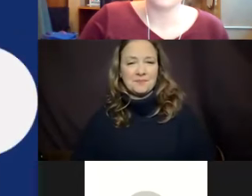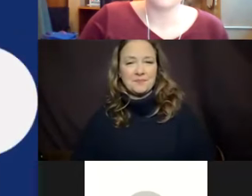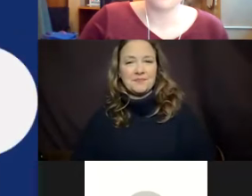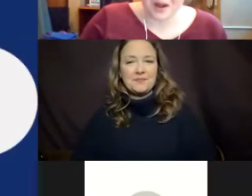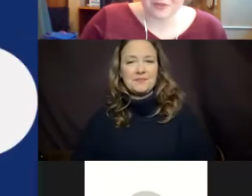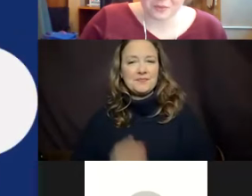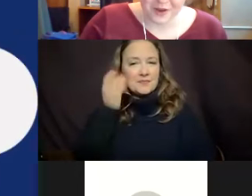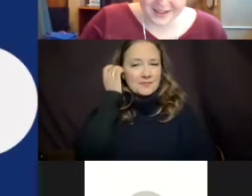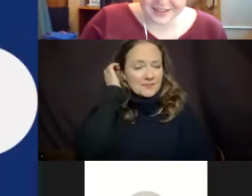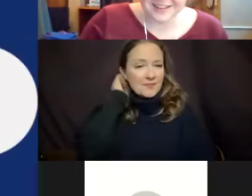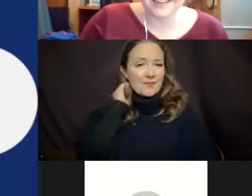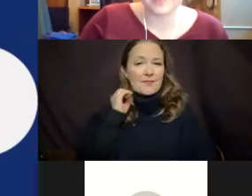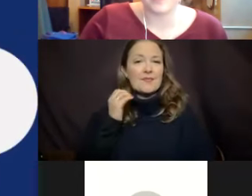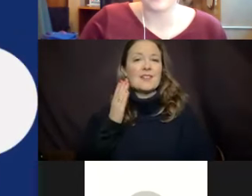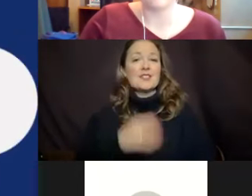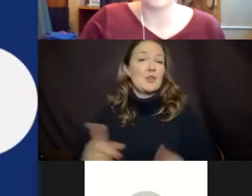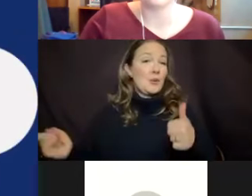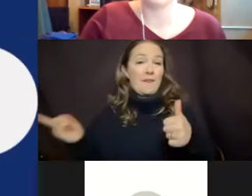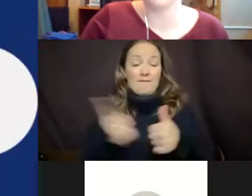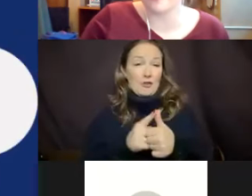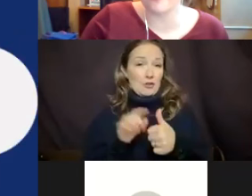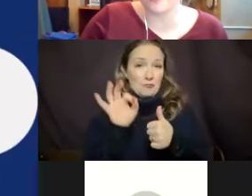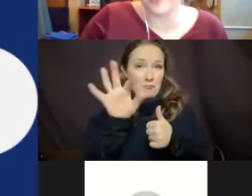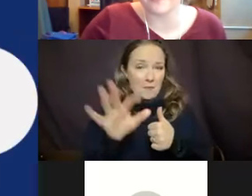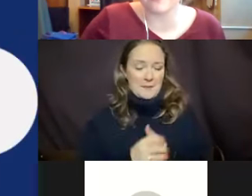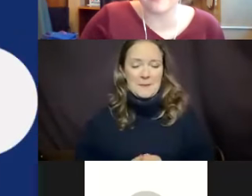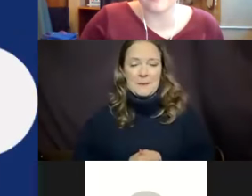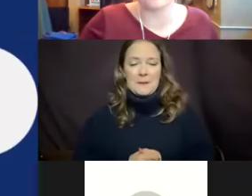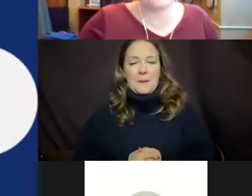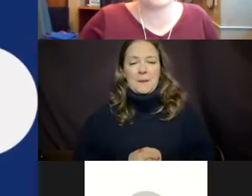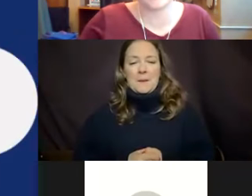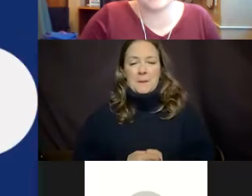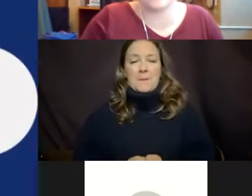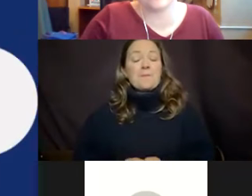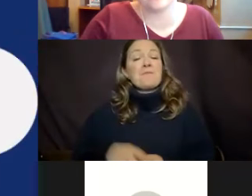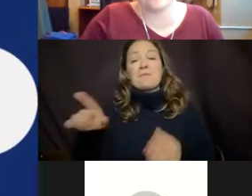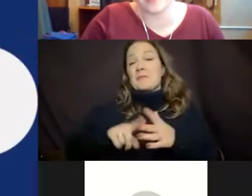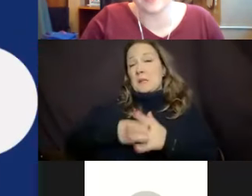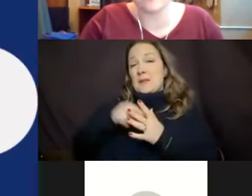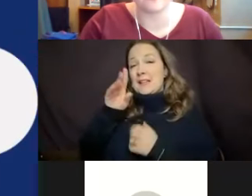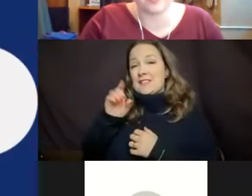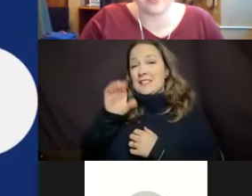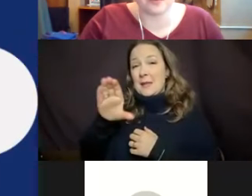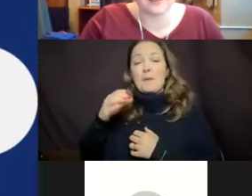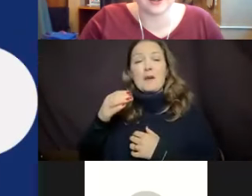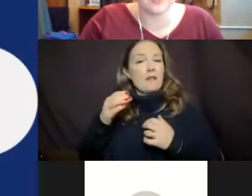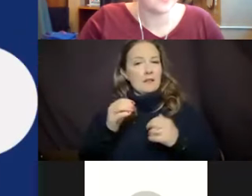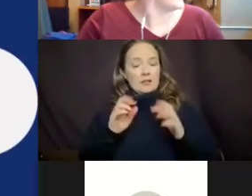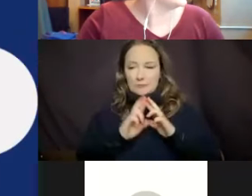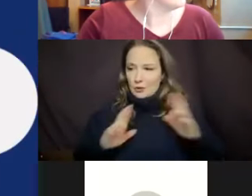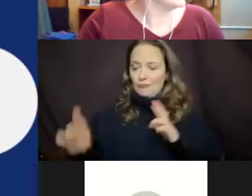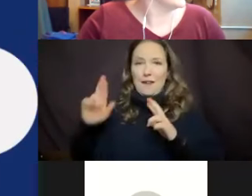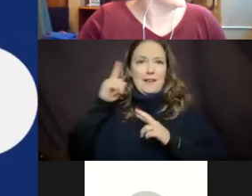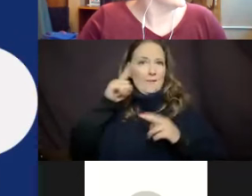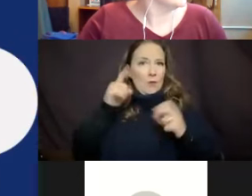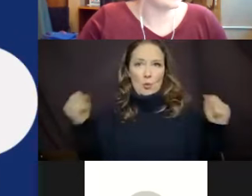So prompt 1. In this first part of December, we are getting ourselves ready for the rest of winter.